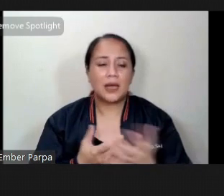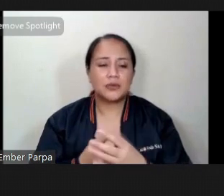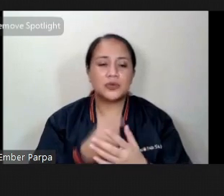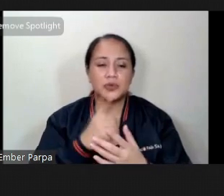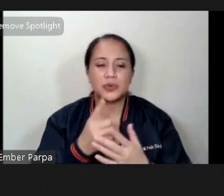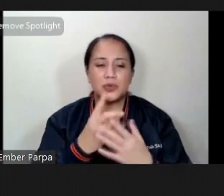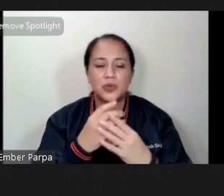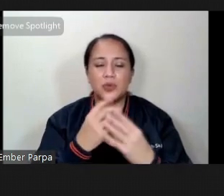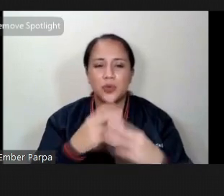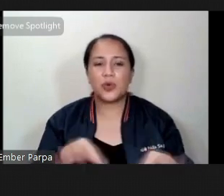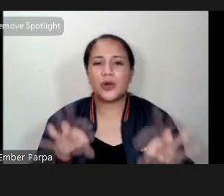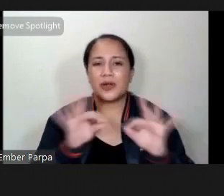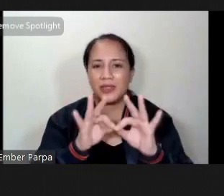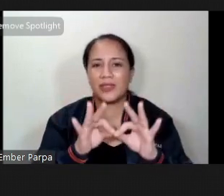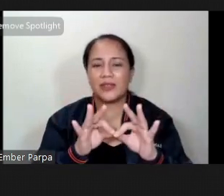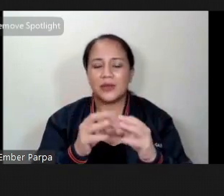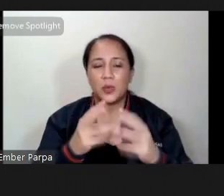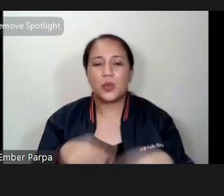worth saying yes to the call.